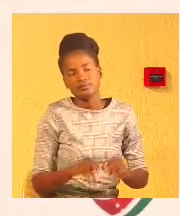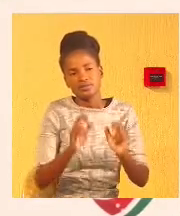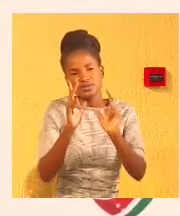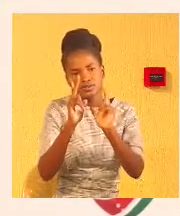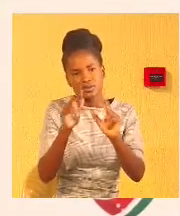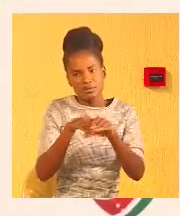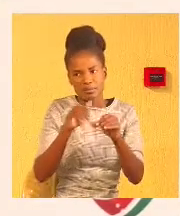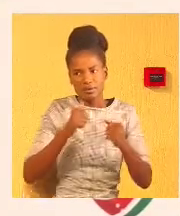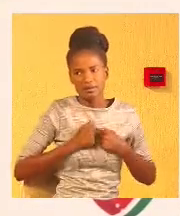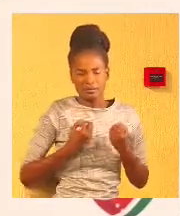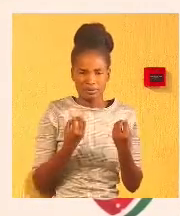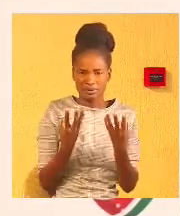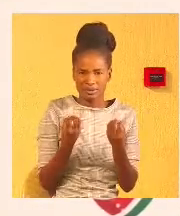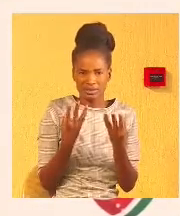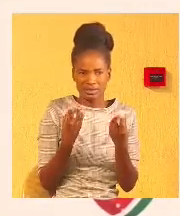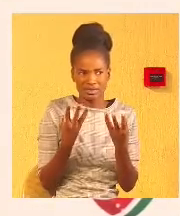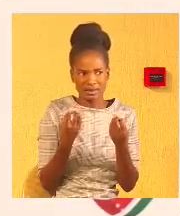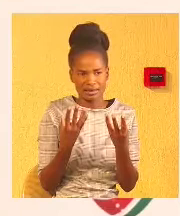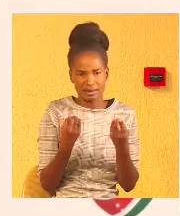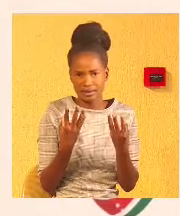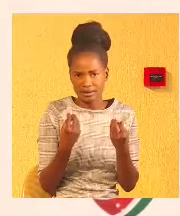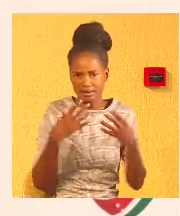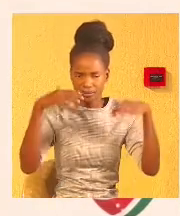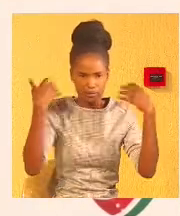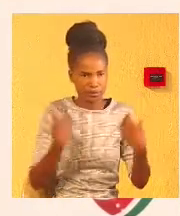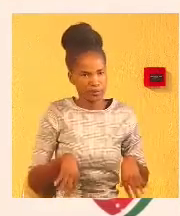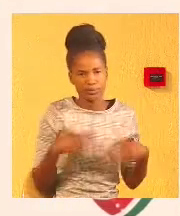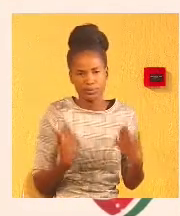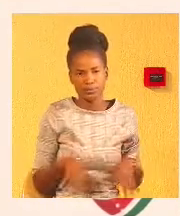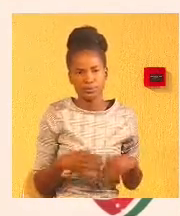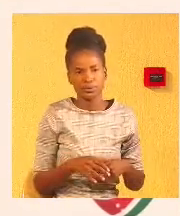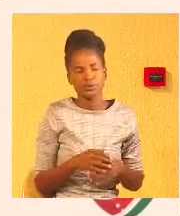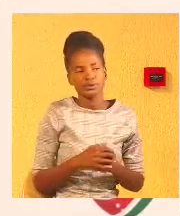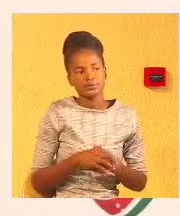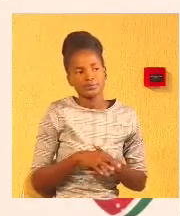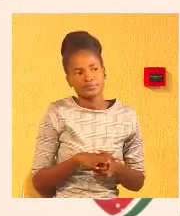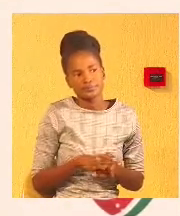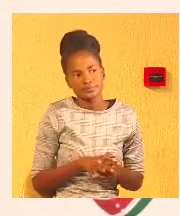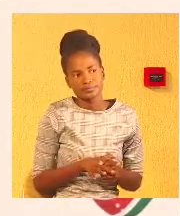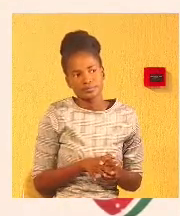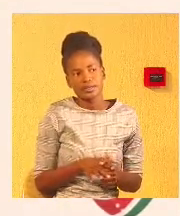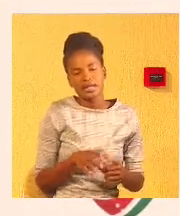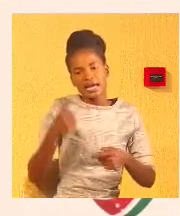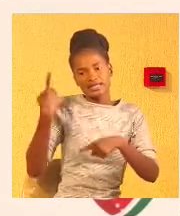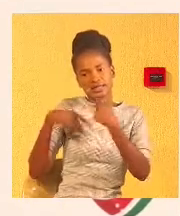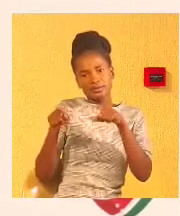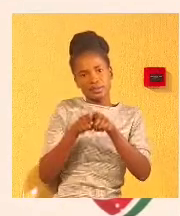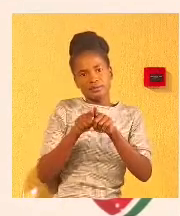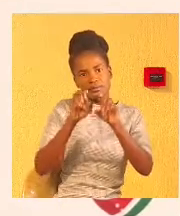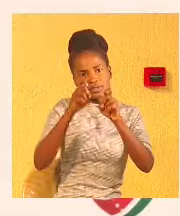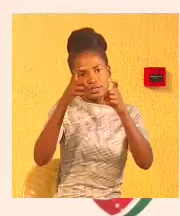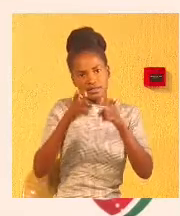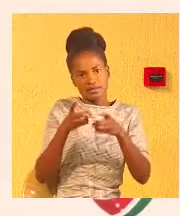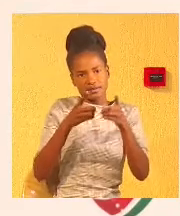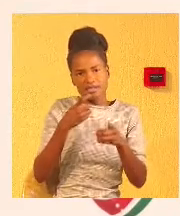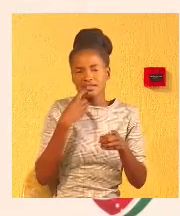population, and without stressing or repeating what the ED has said, these people